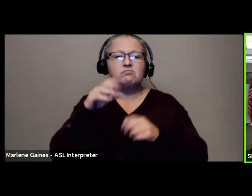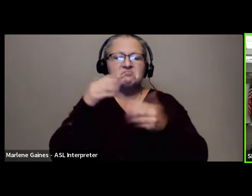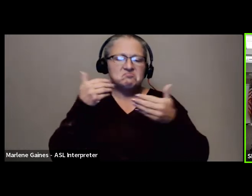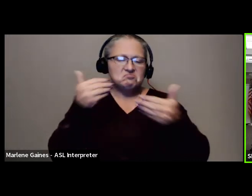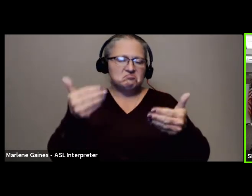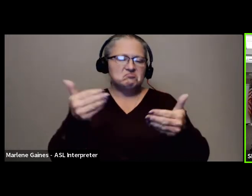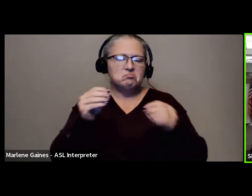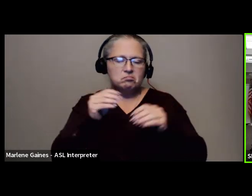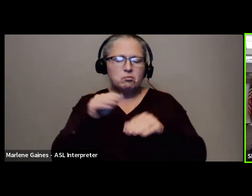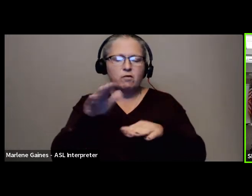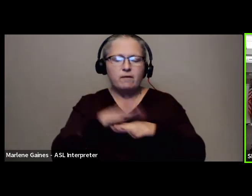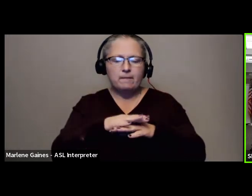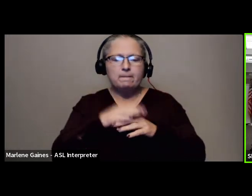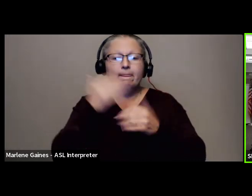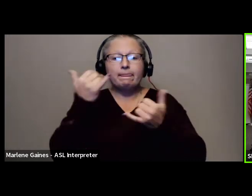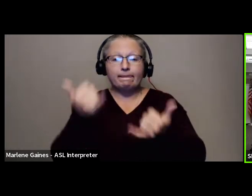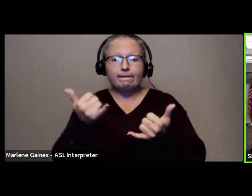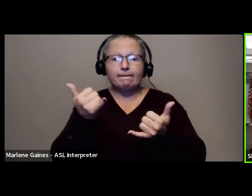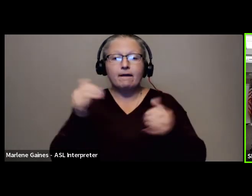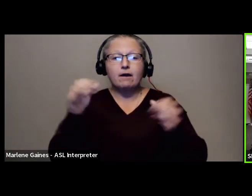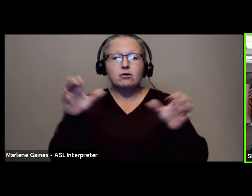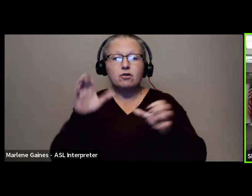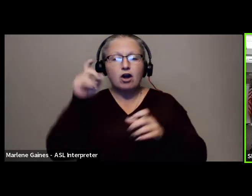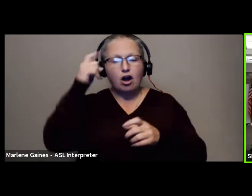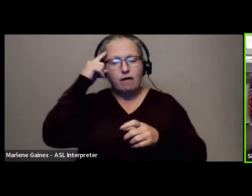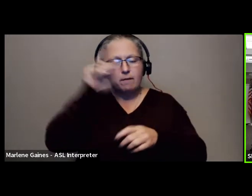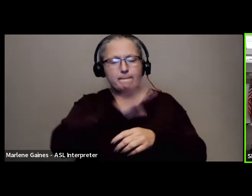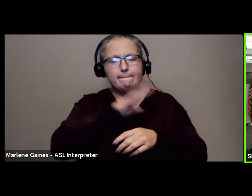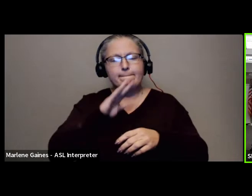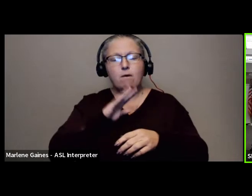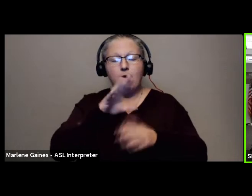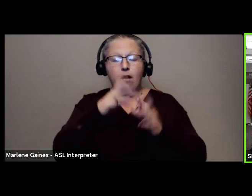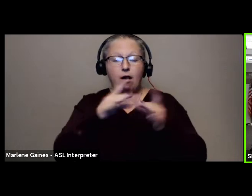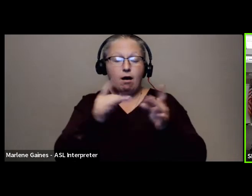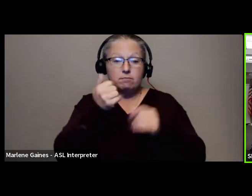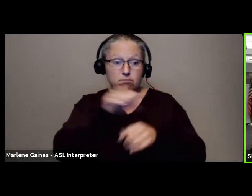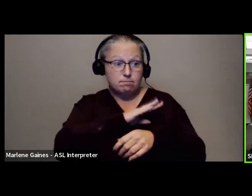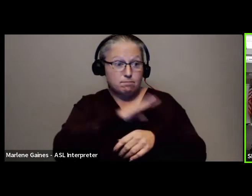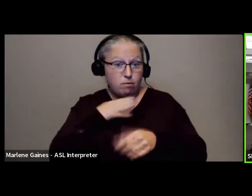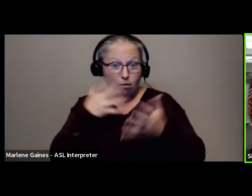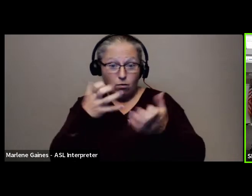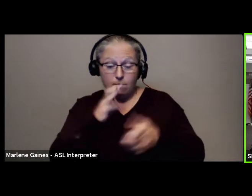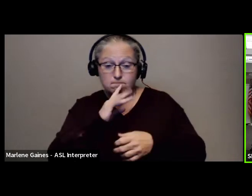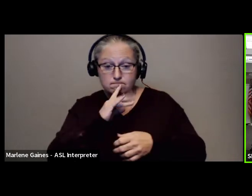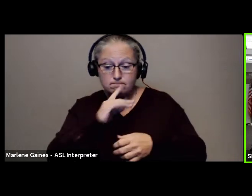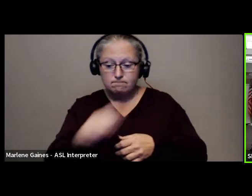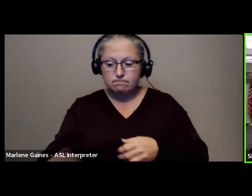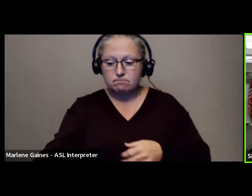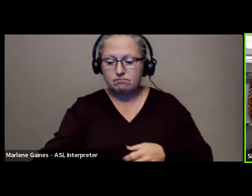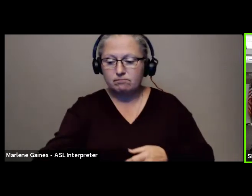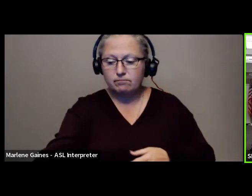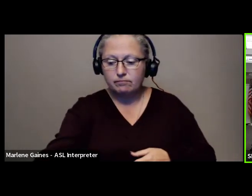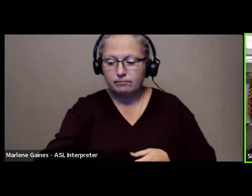moving. Now we're going to be doing governing board comments. Is there any board members who wish to speak?